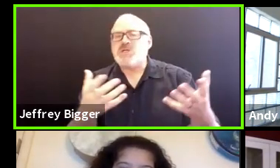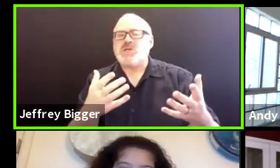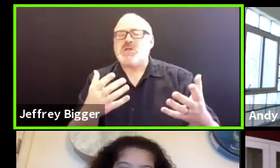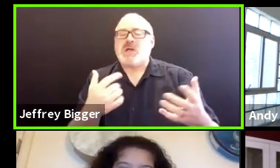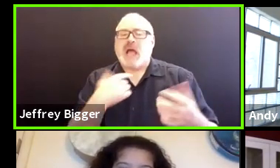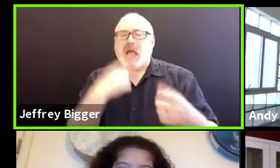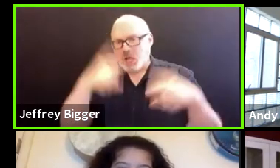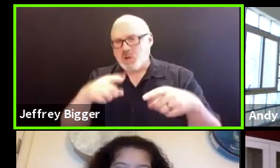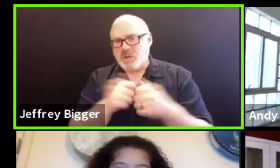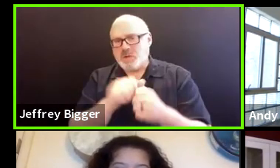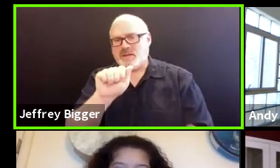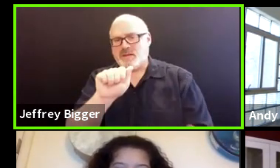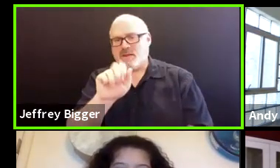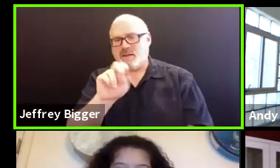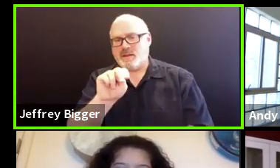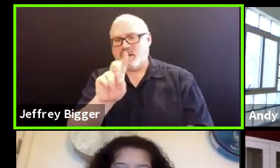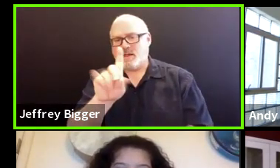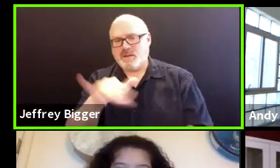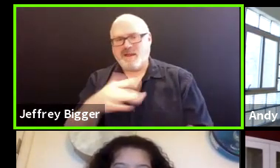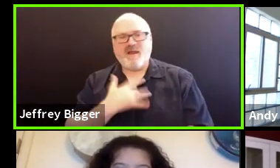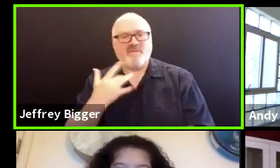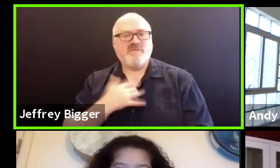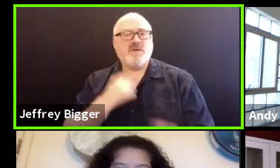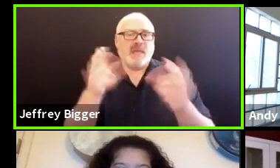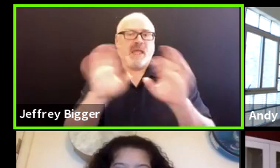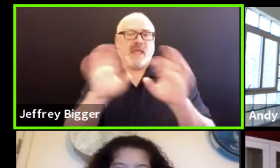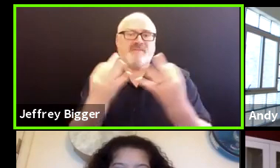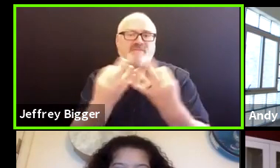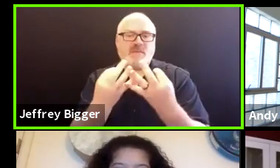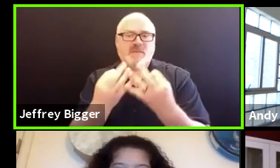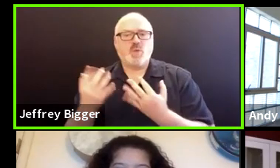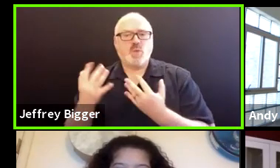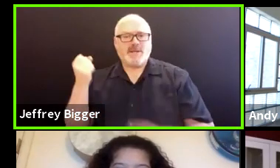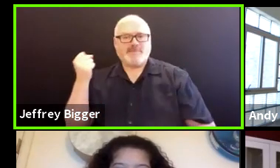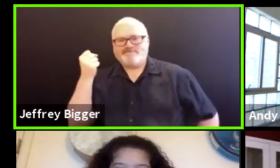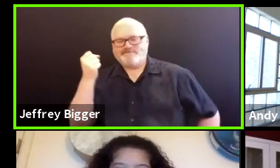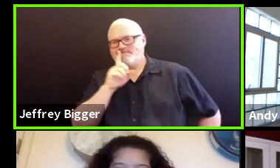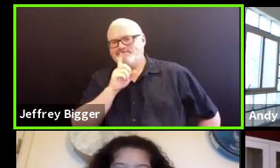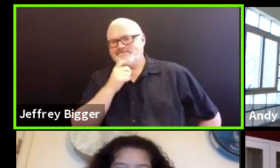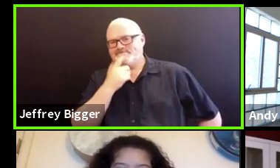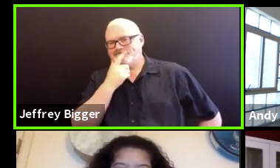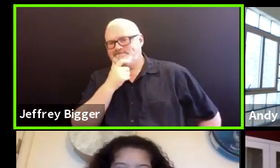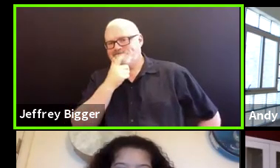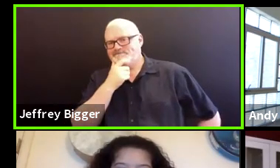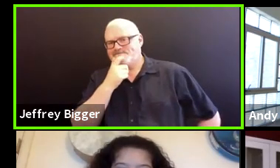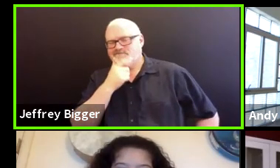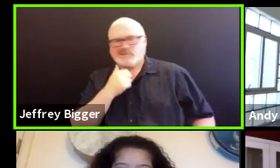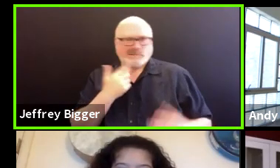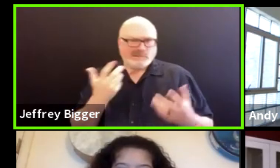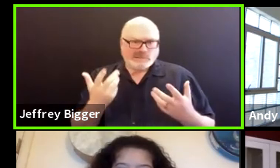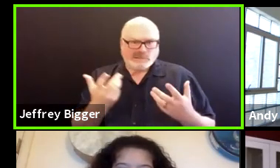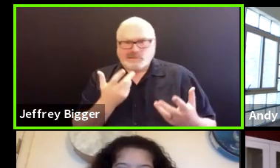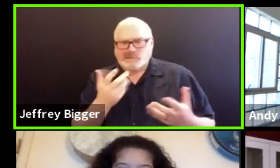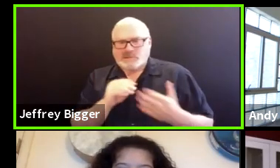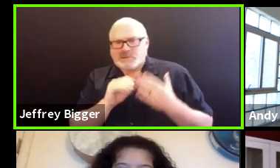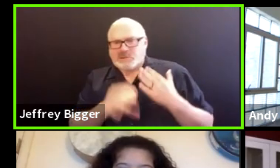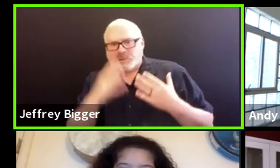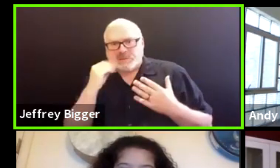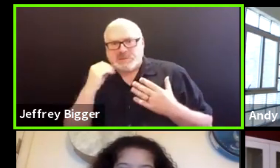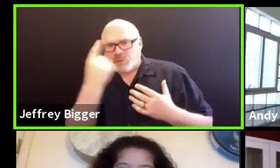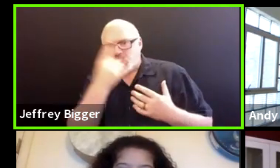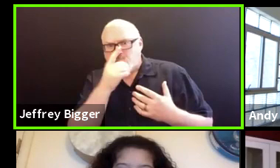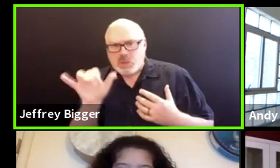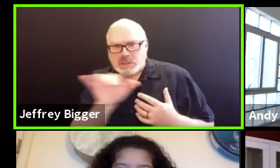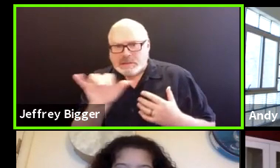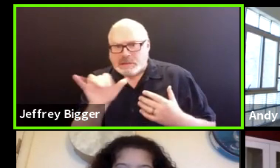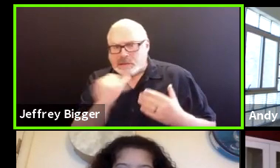that I believe that a lot of families are sitting on the sidelines waiting to know what the student experience is going to